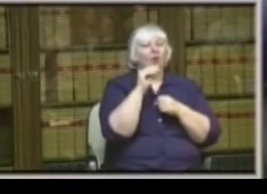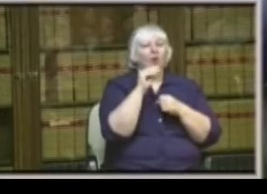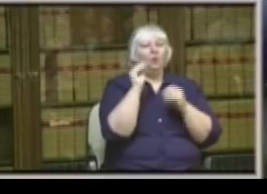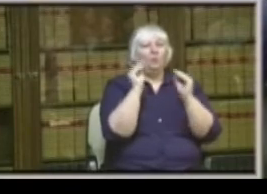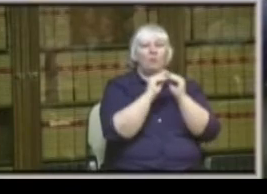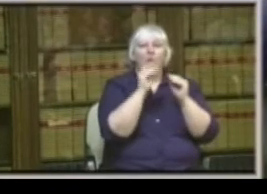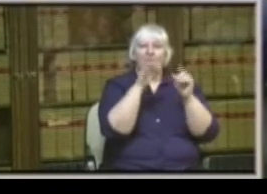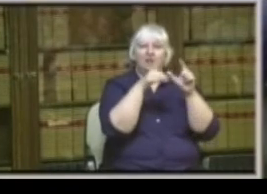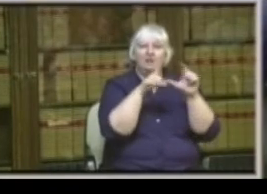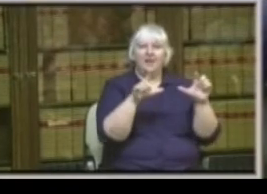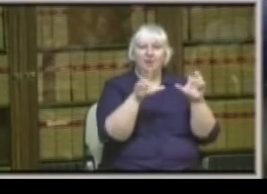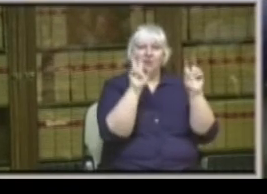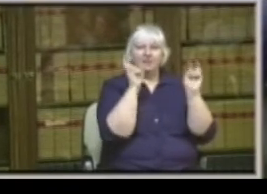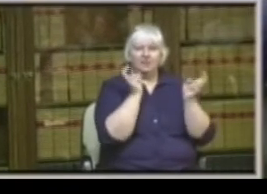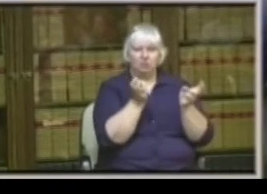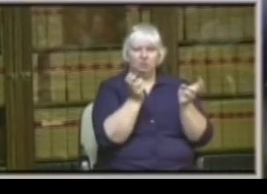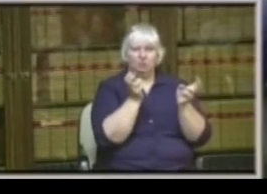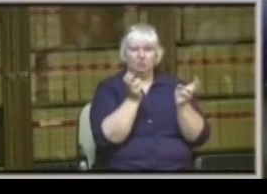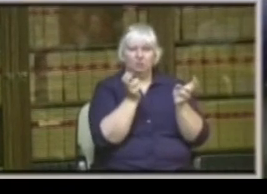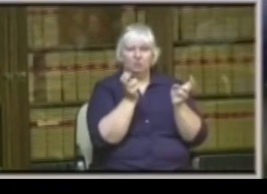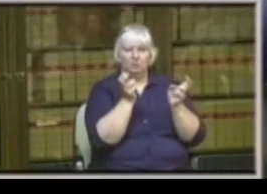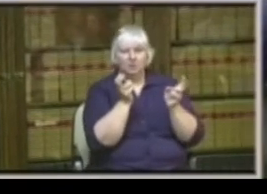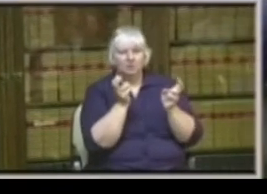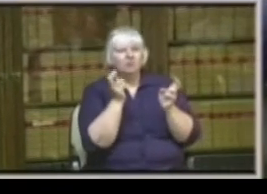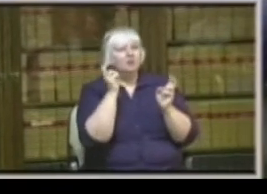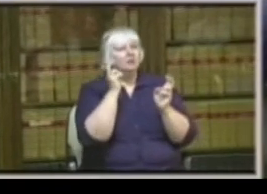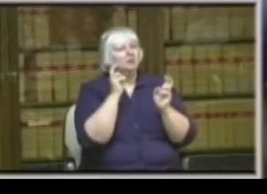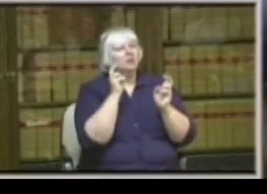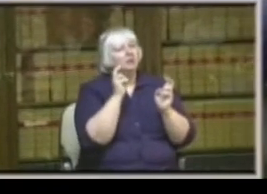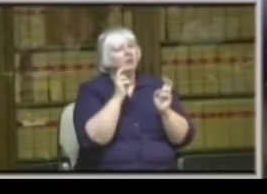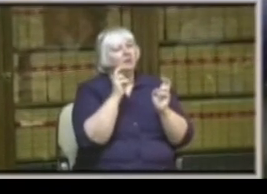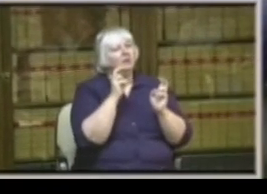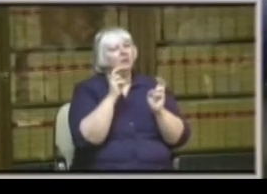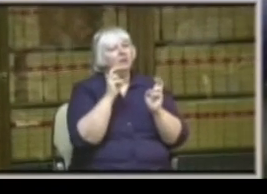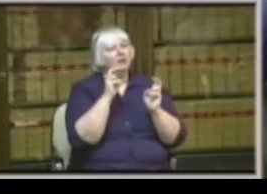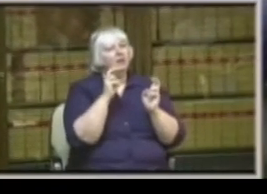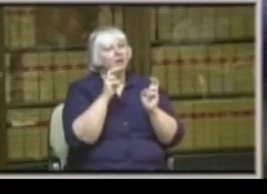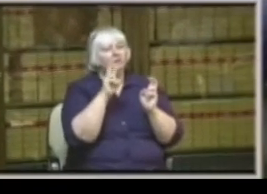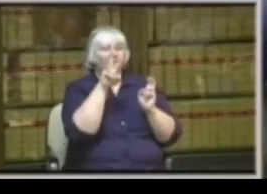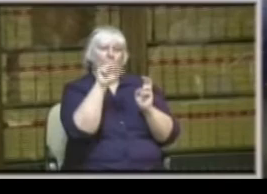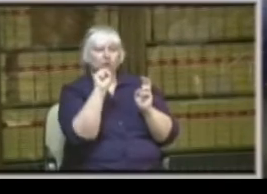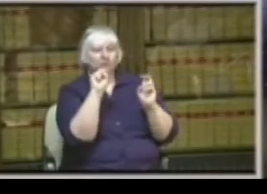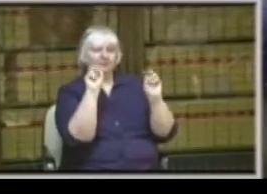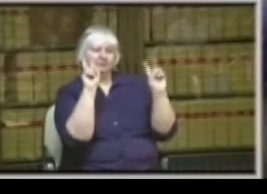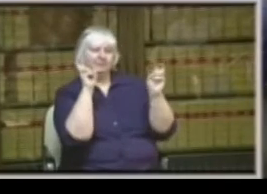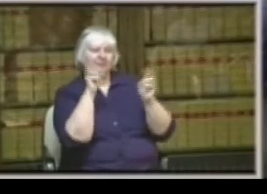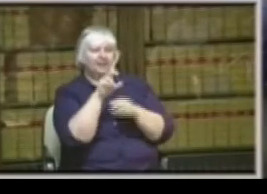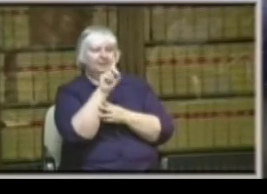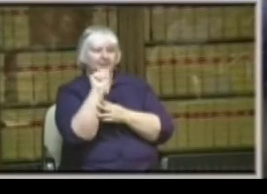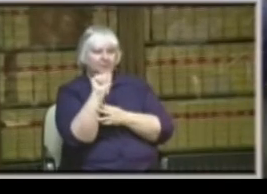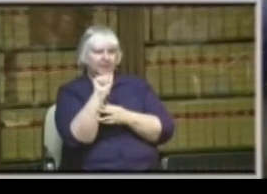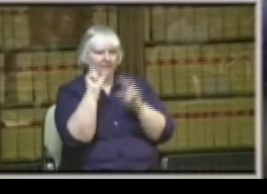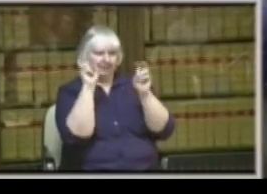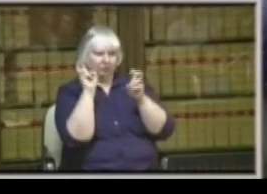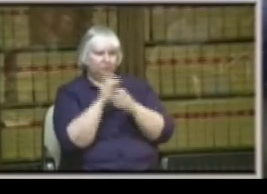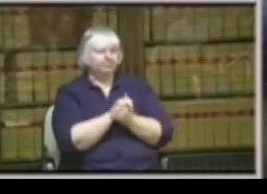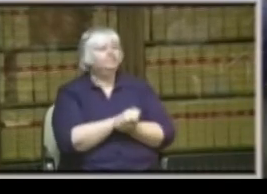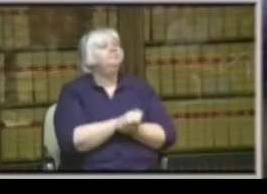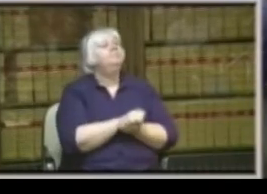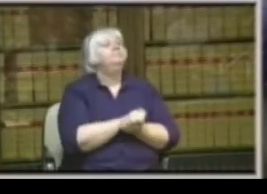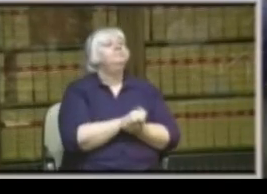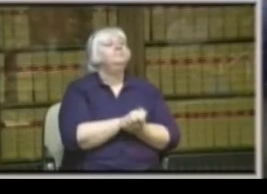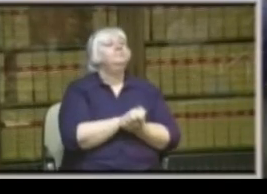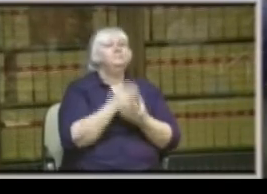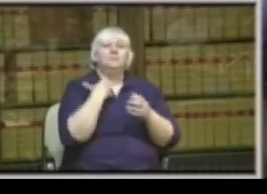issue versus a disability accommodation issue. And I wanted to mention just, you